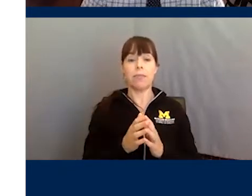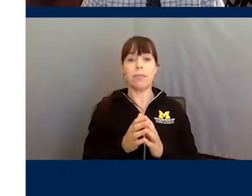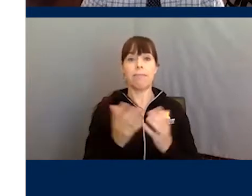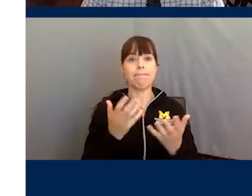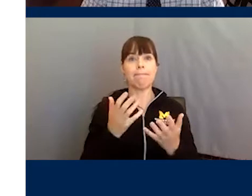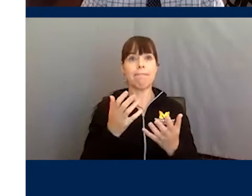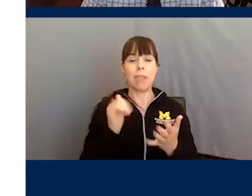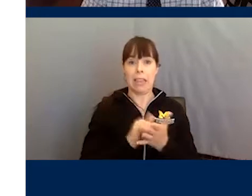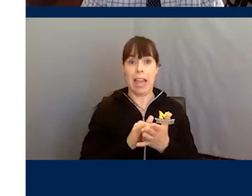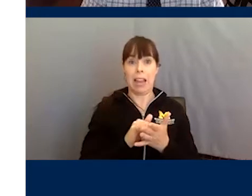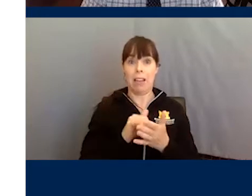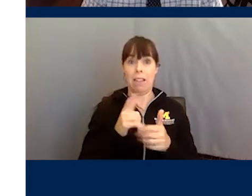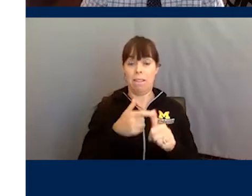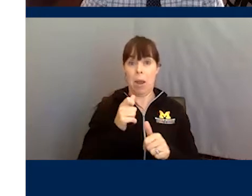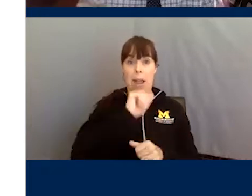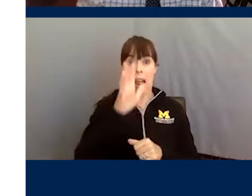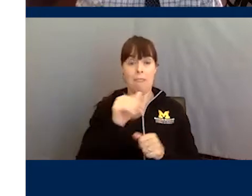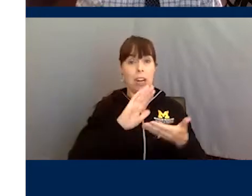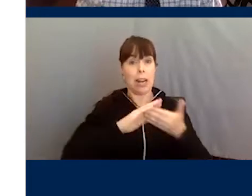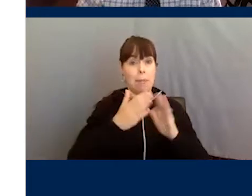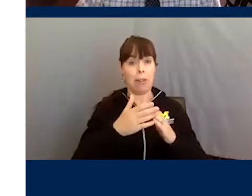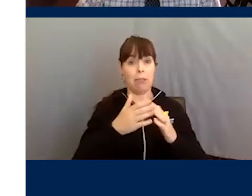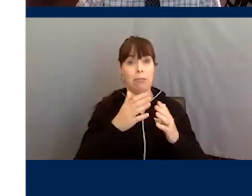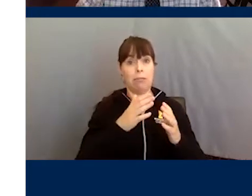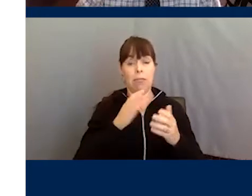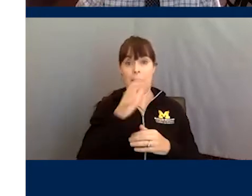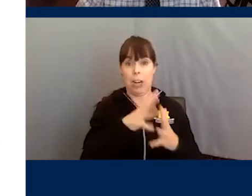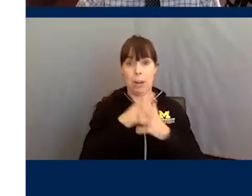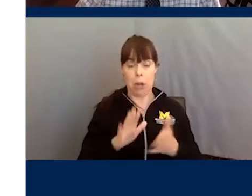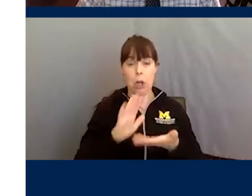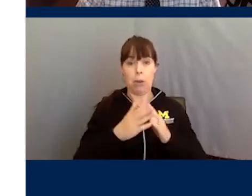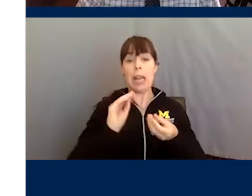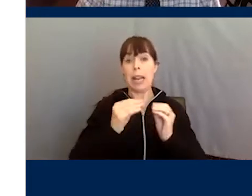that were African American, or actually a number of cases that were African American, were